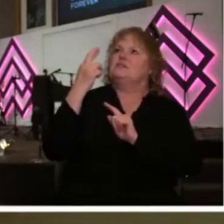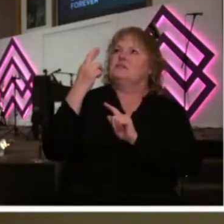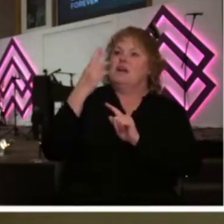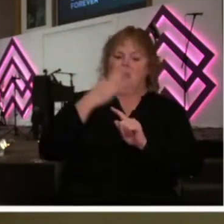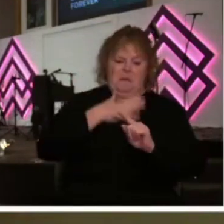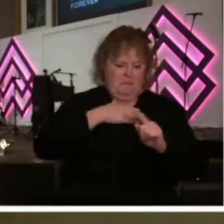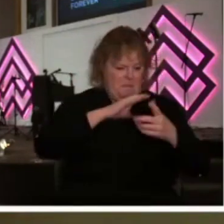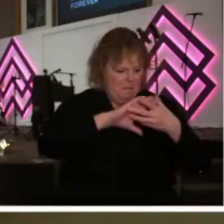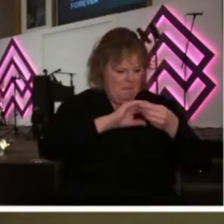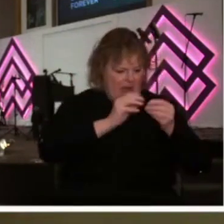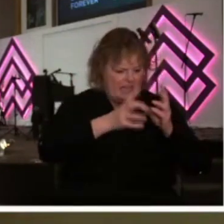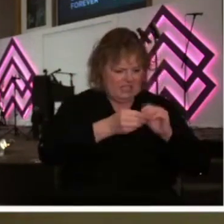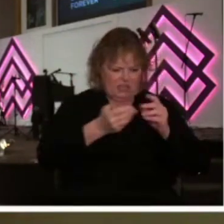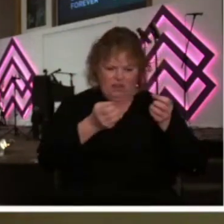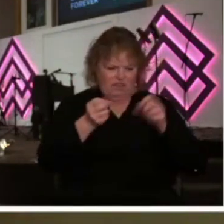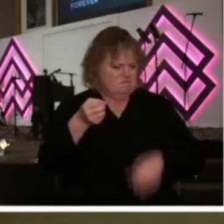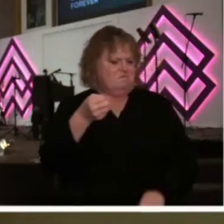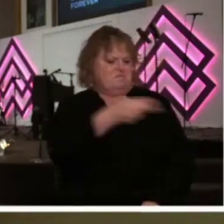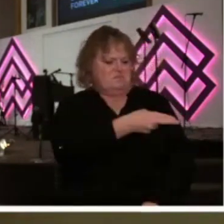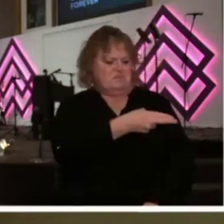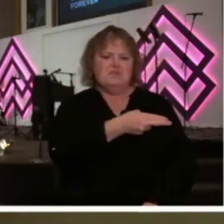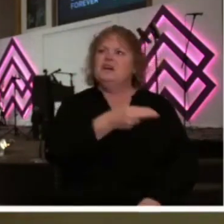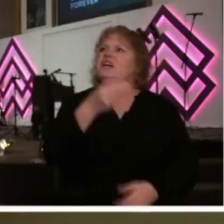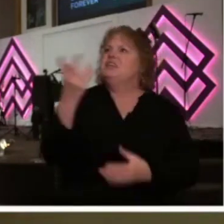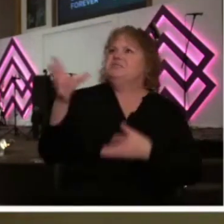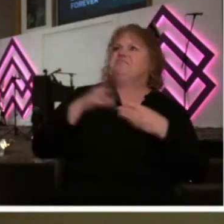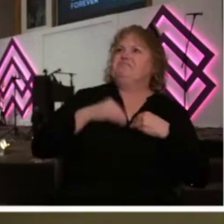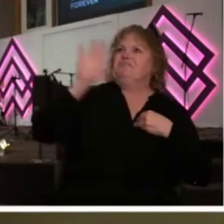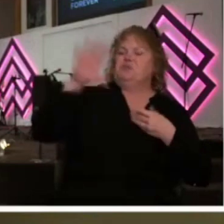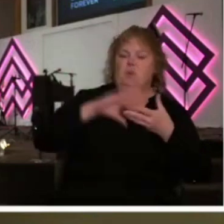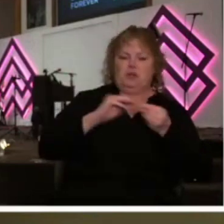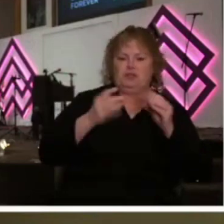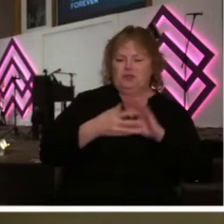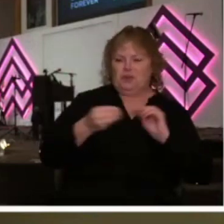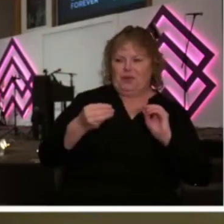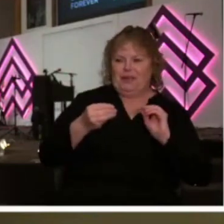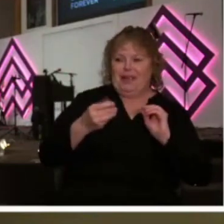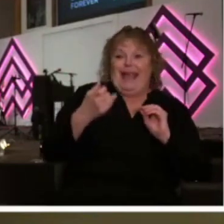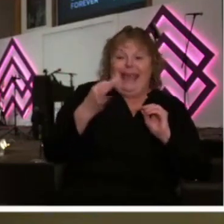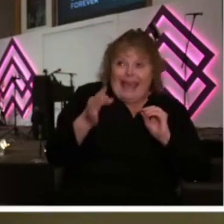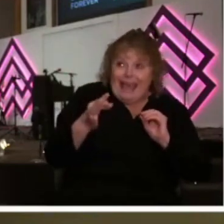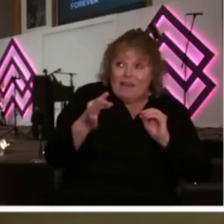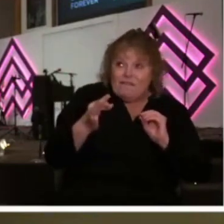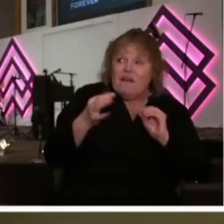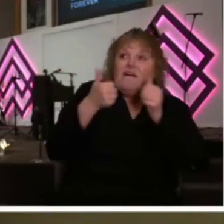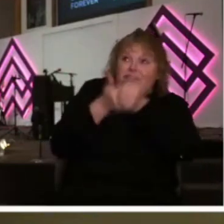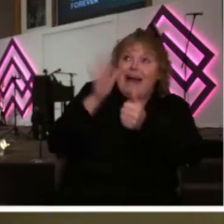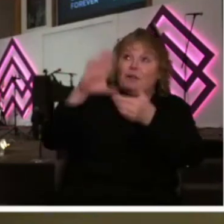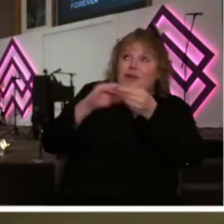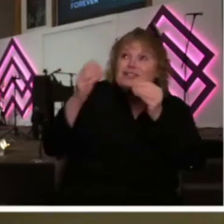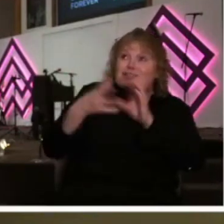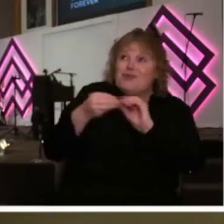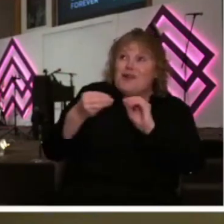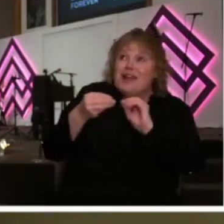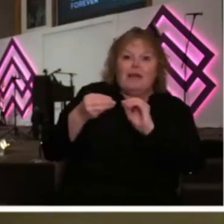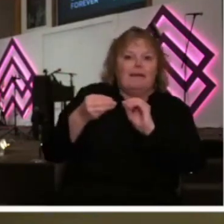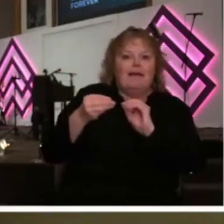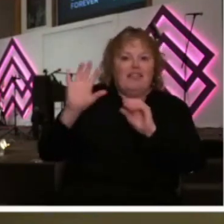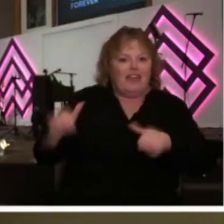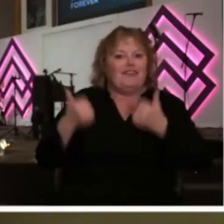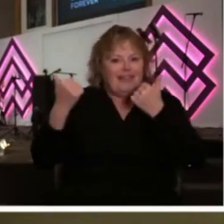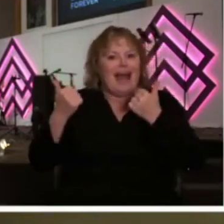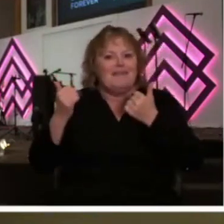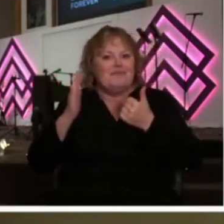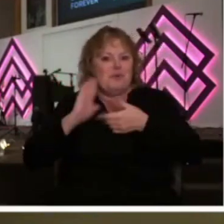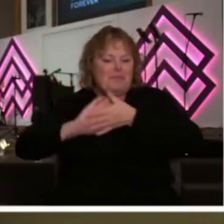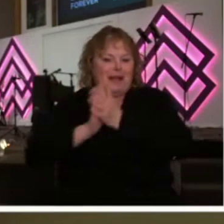God's story, because they had the promise of greater things if they would just enter in. And that's what Abraham did. The guys in the